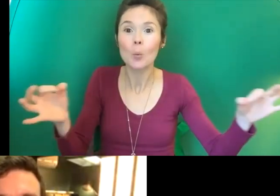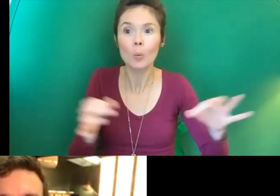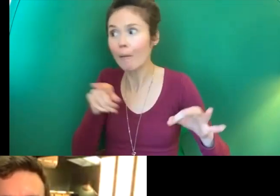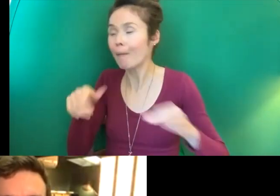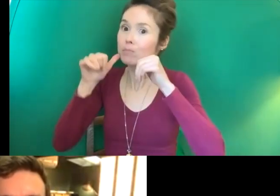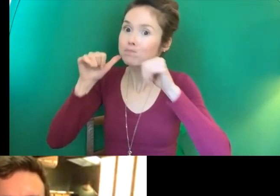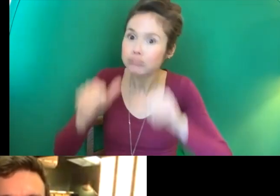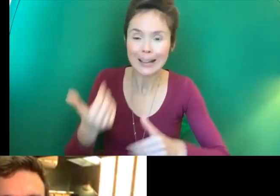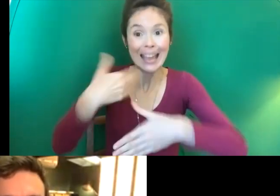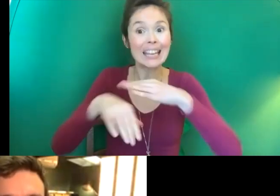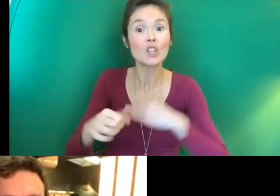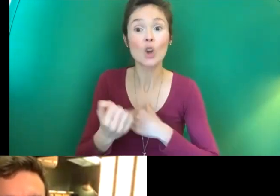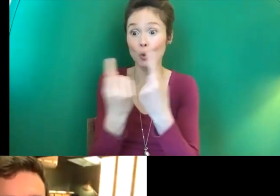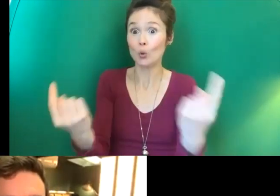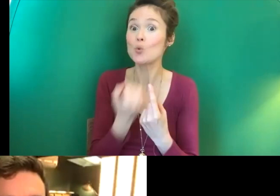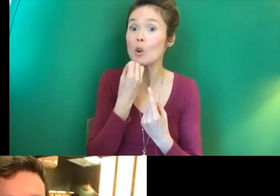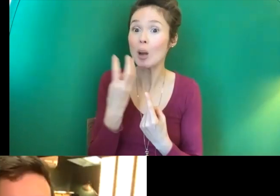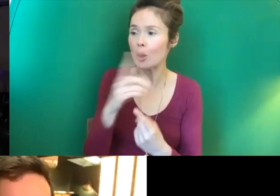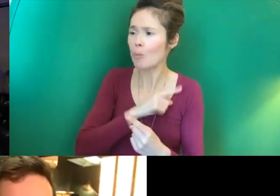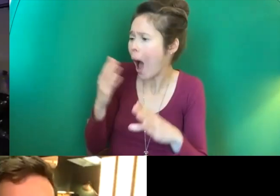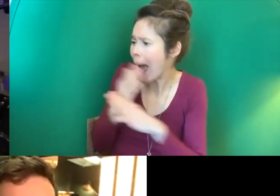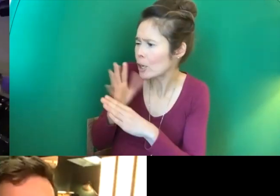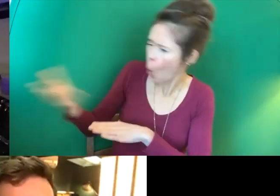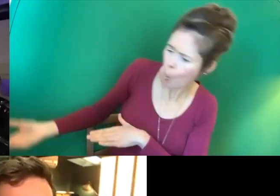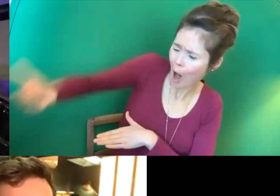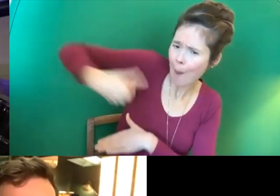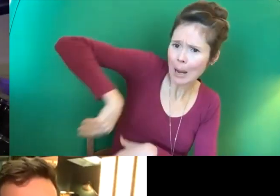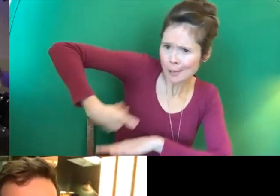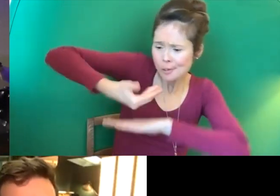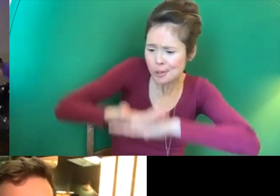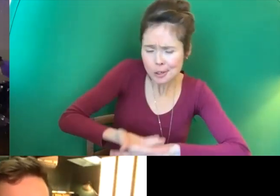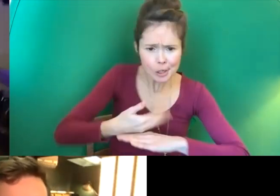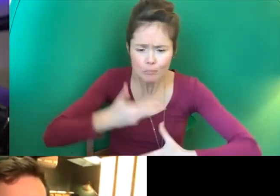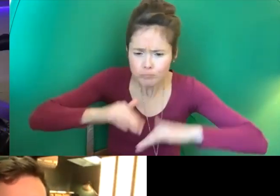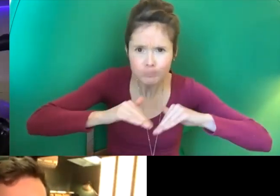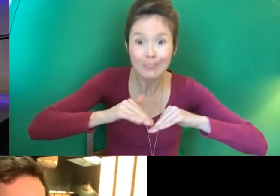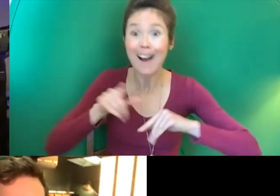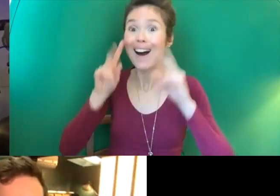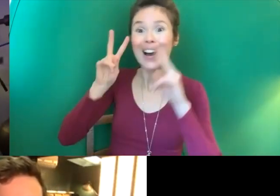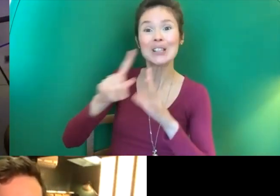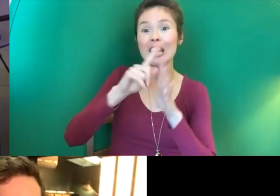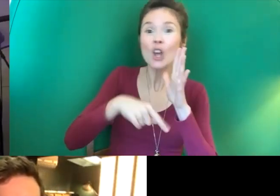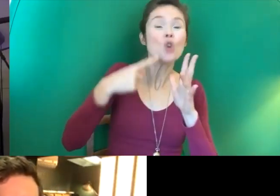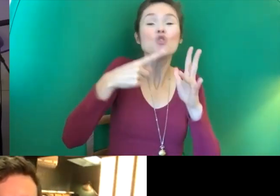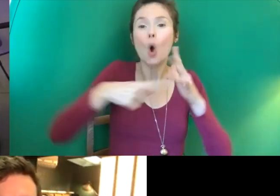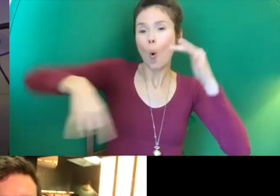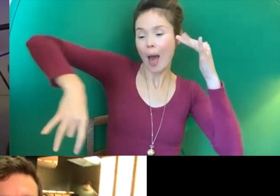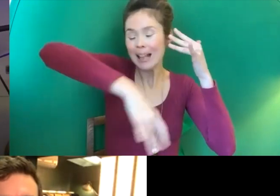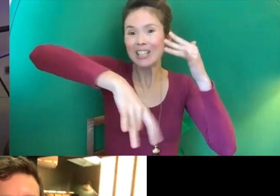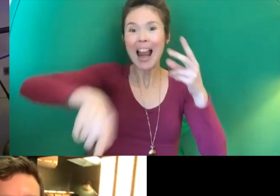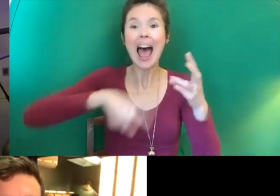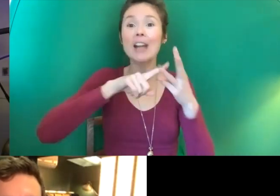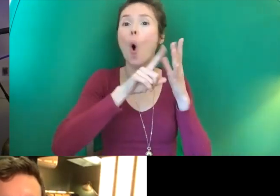of the process. Yeah. And now we've got pictures of Joe playing the cello and Oliver playing the